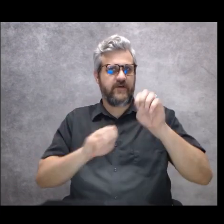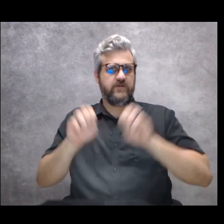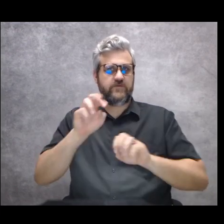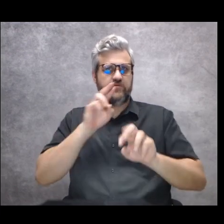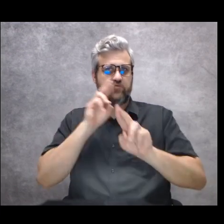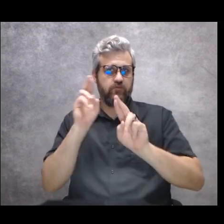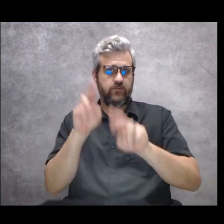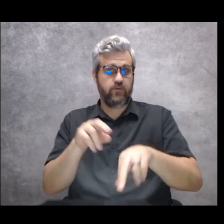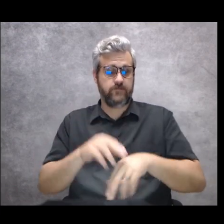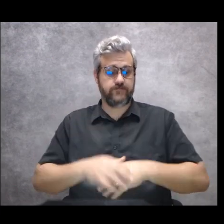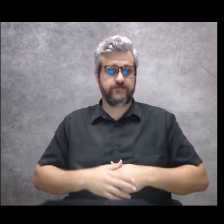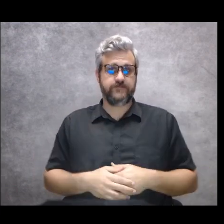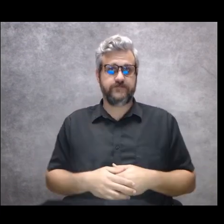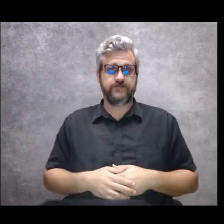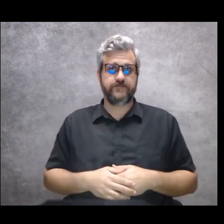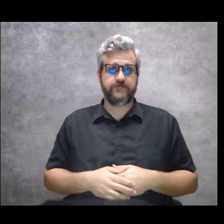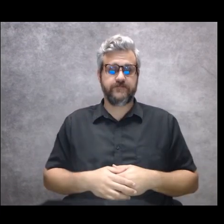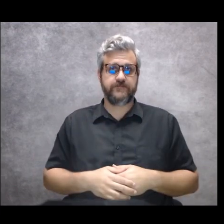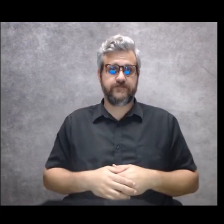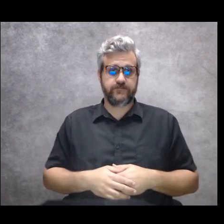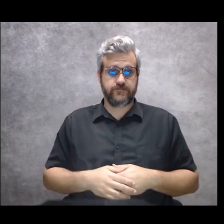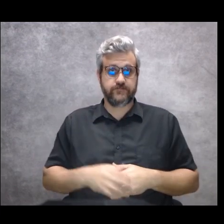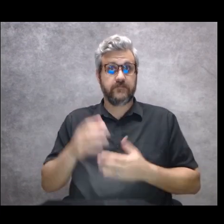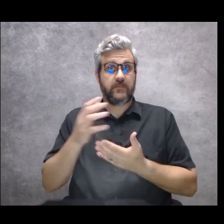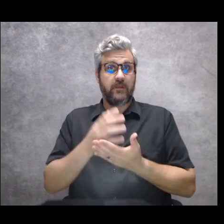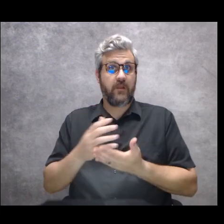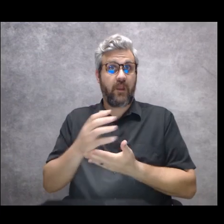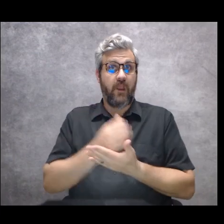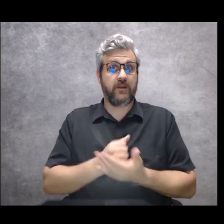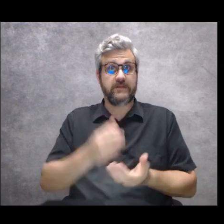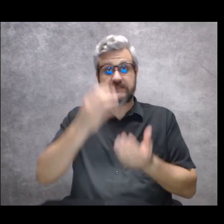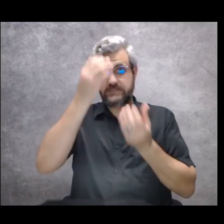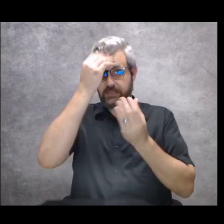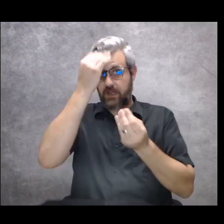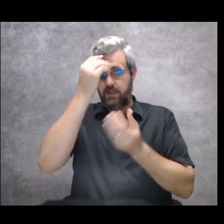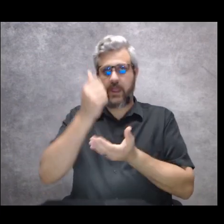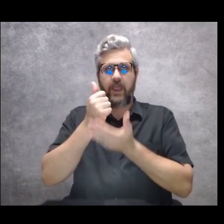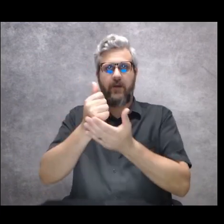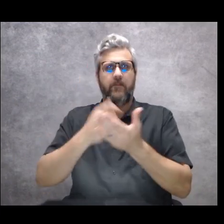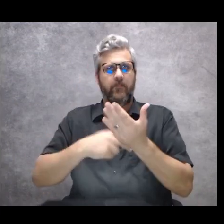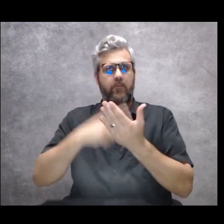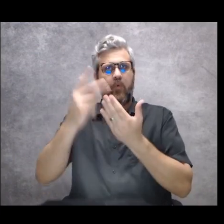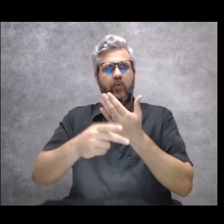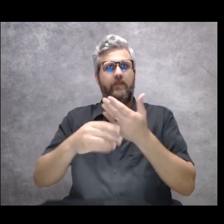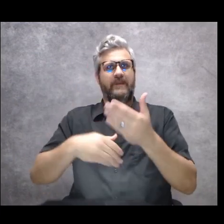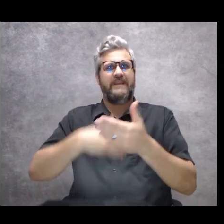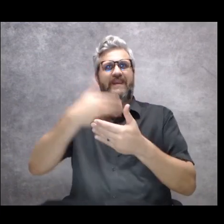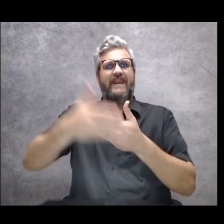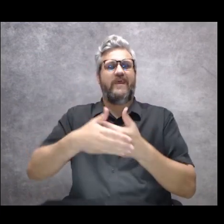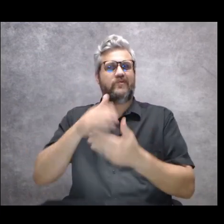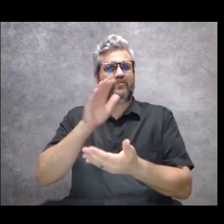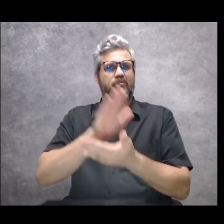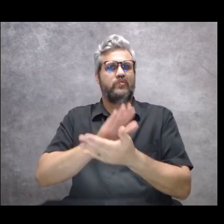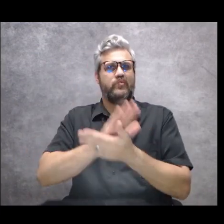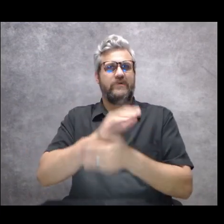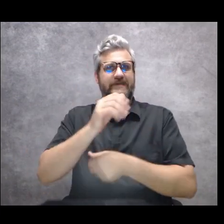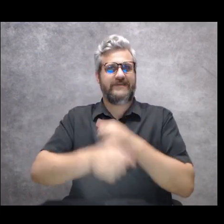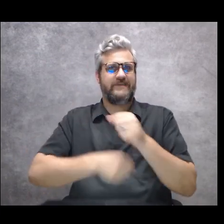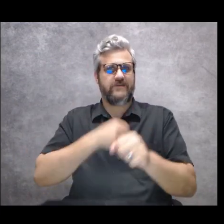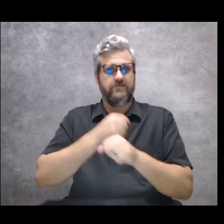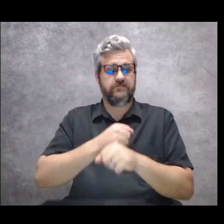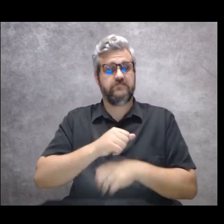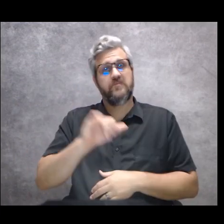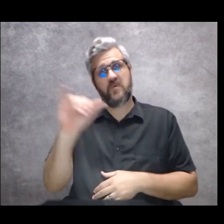Collecting this data should help your program for the next school year, and also you may want to share it with your school and